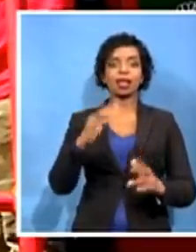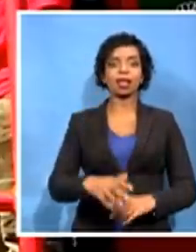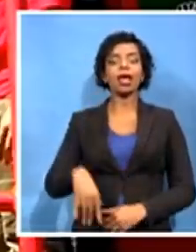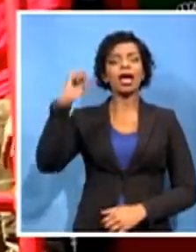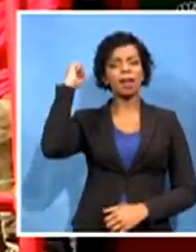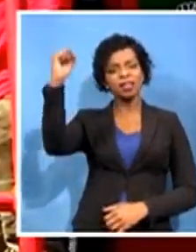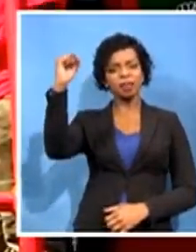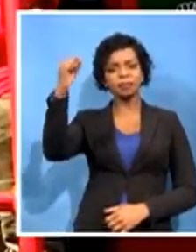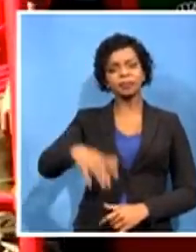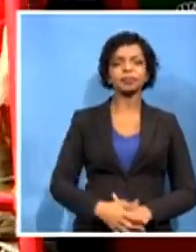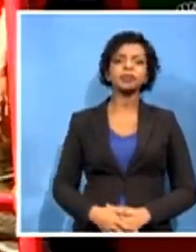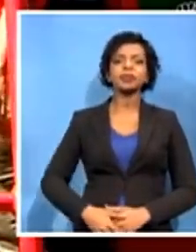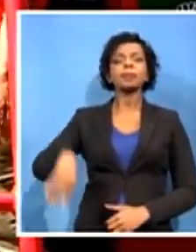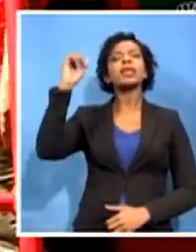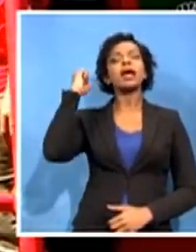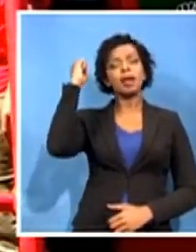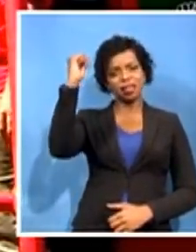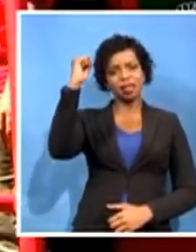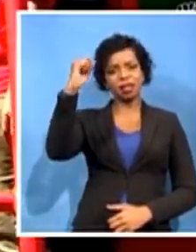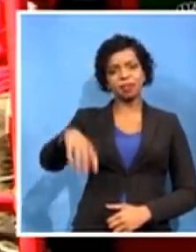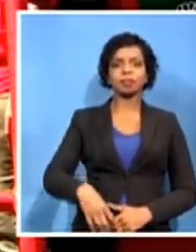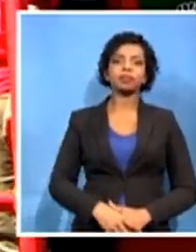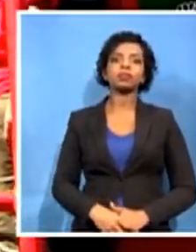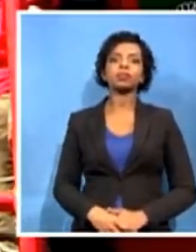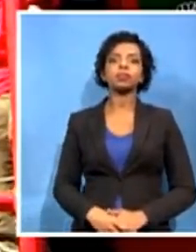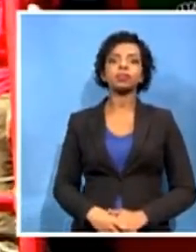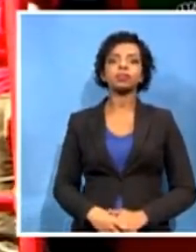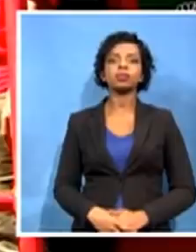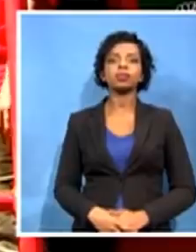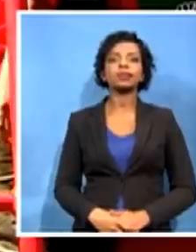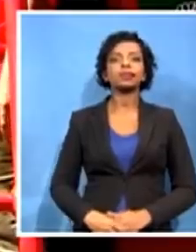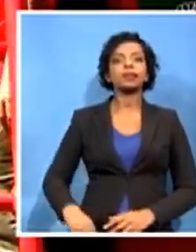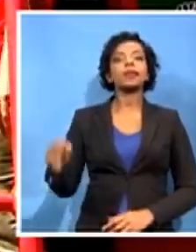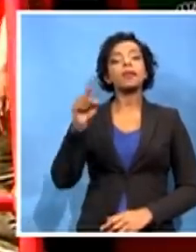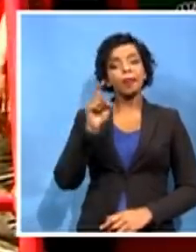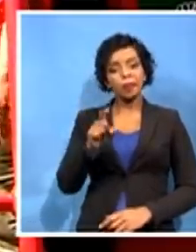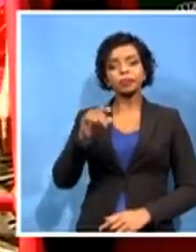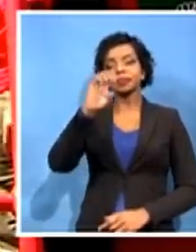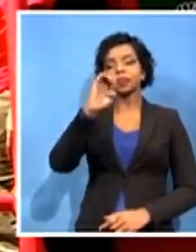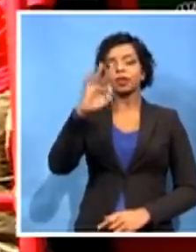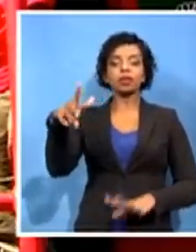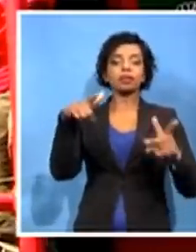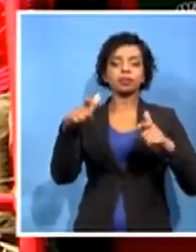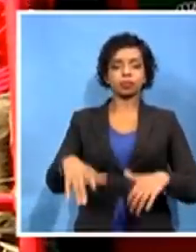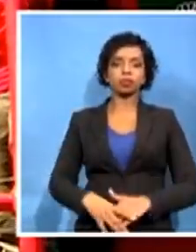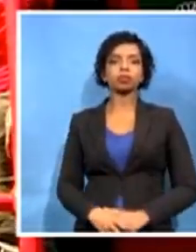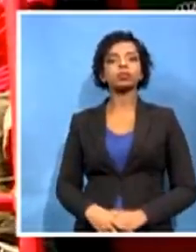Amanda! Heads off EFF, heads off! Heads off CIC, heads